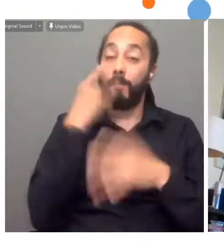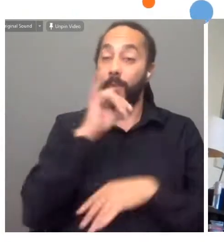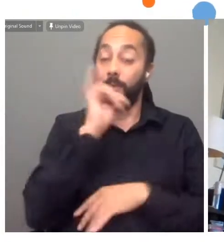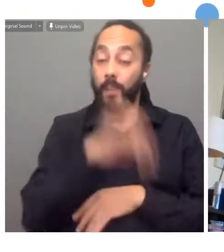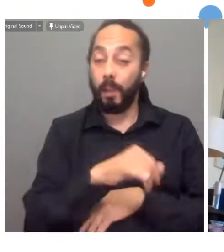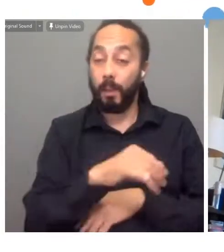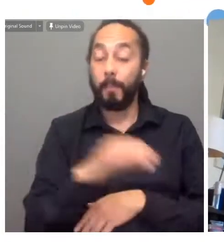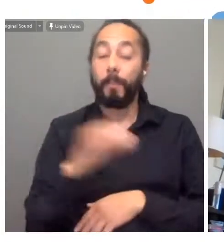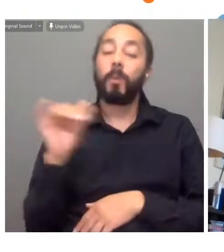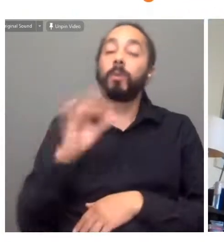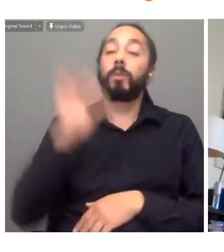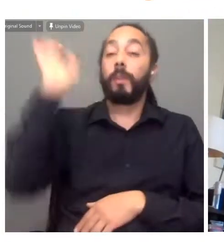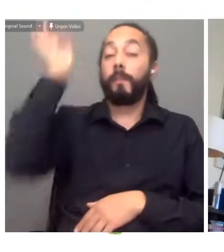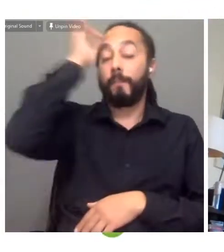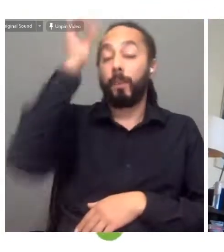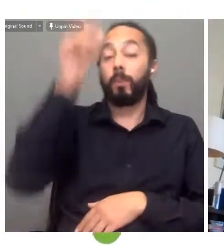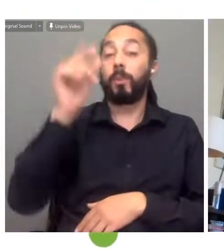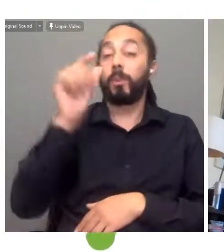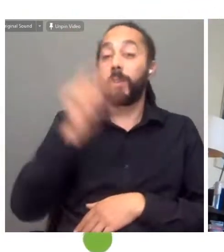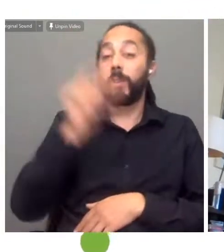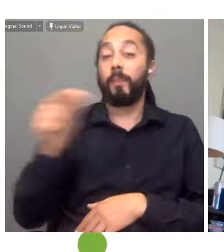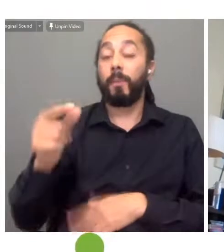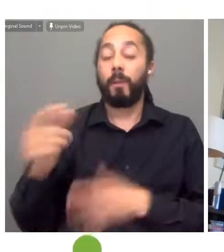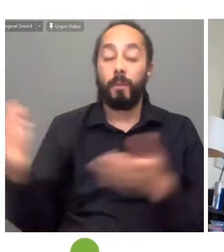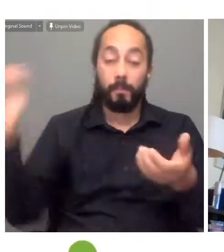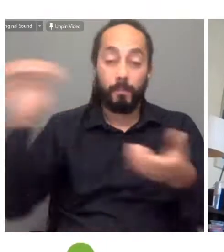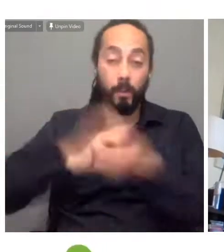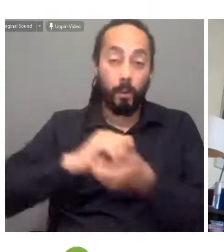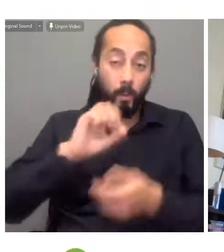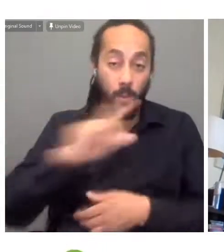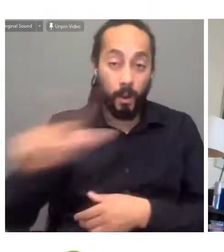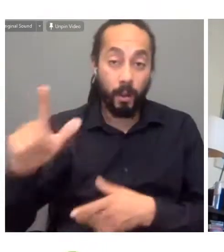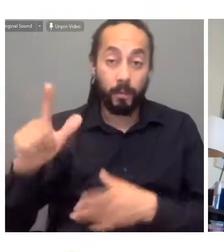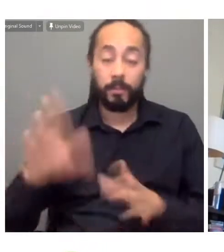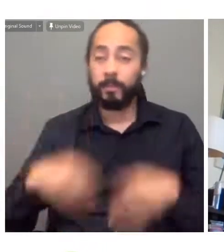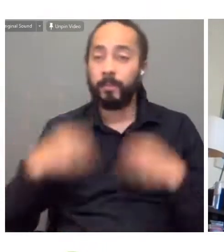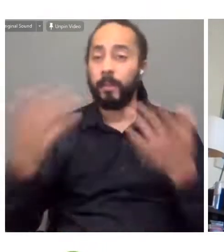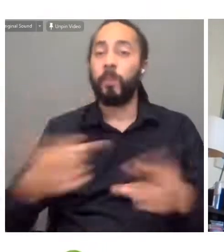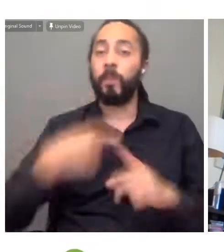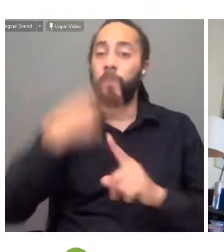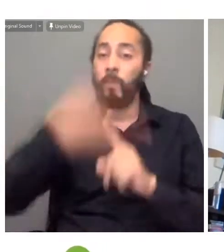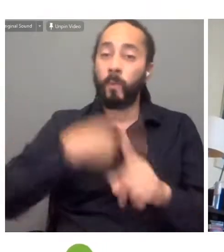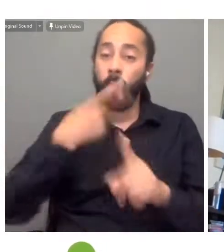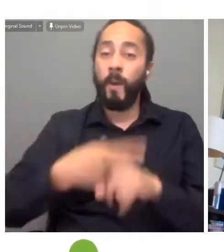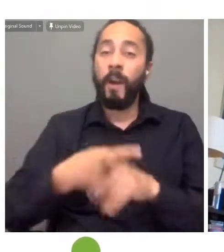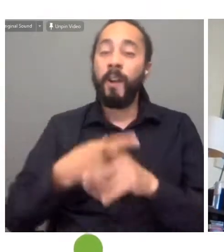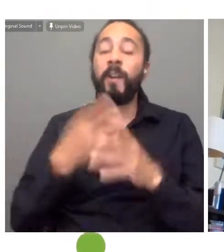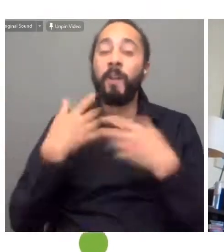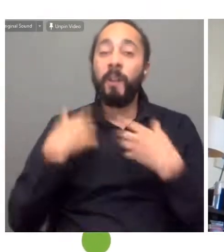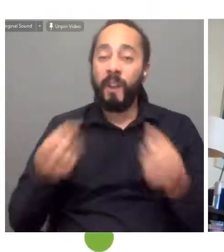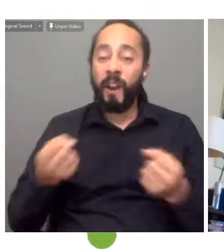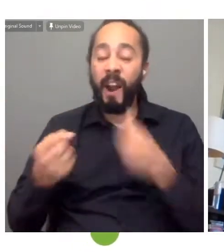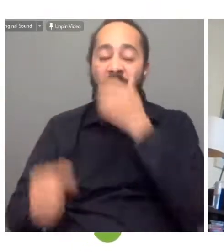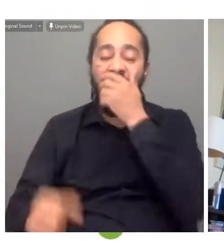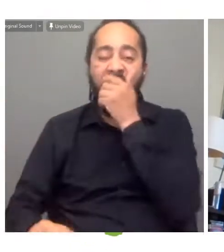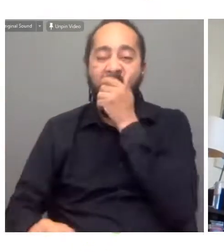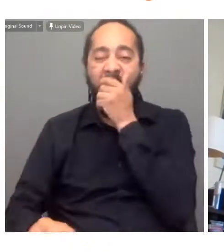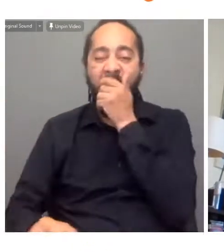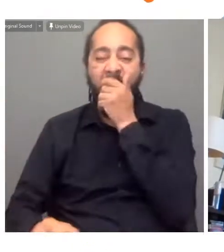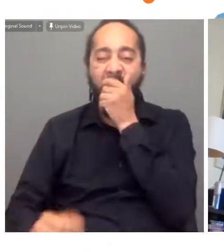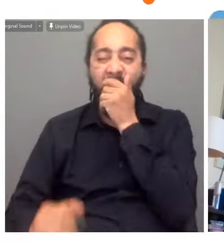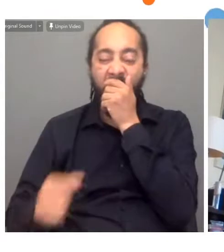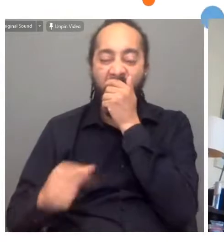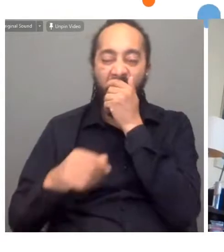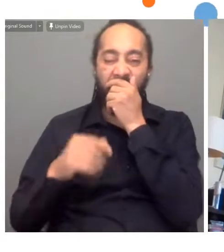well together in providing various levels of rent relief, there is a strong push from the sector for either